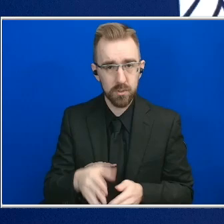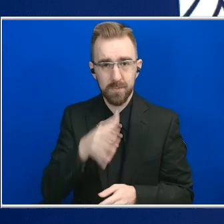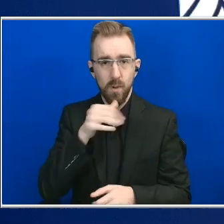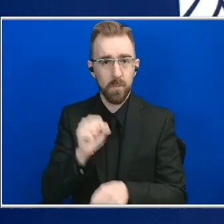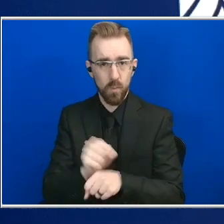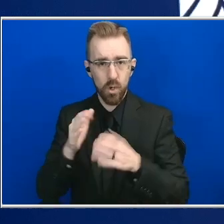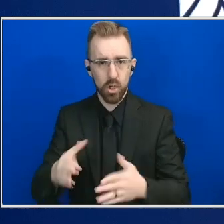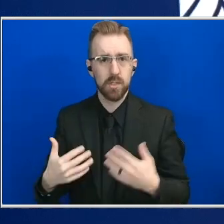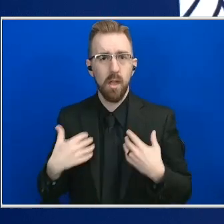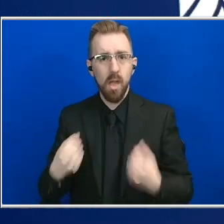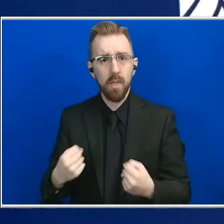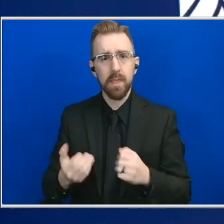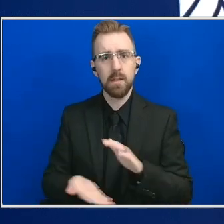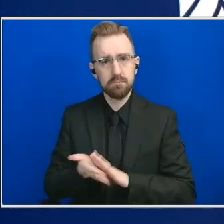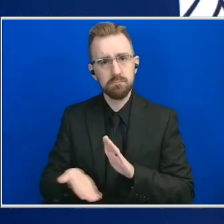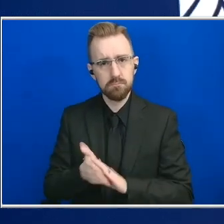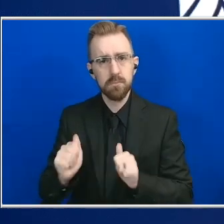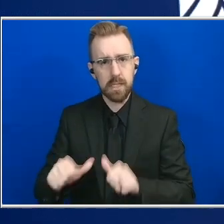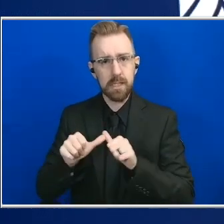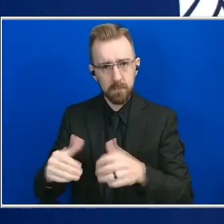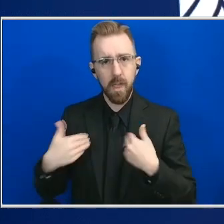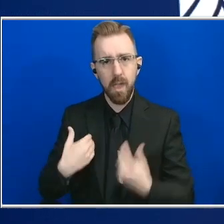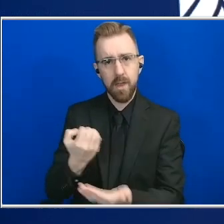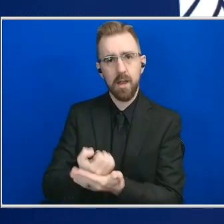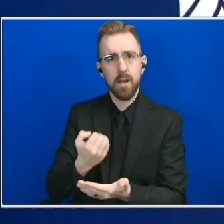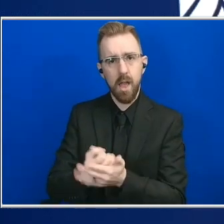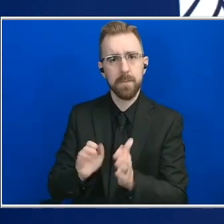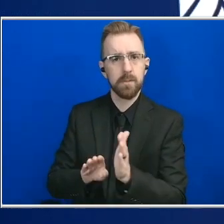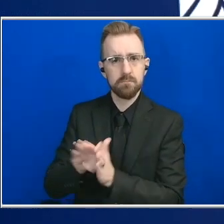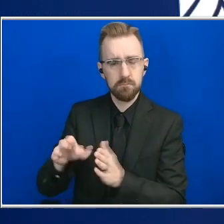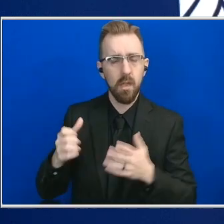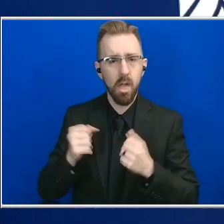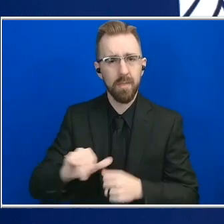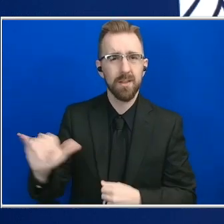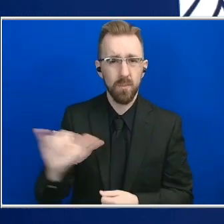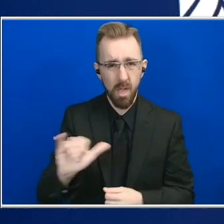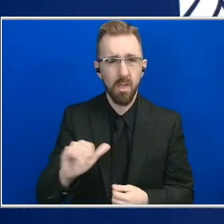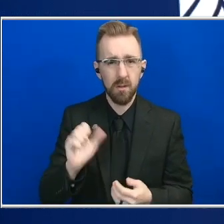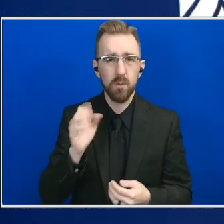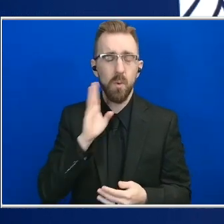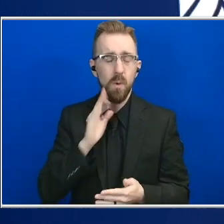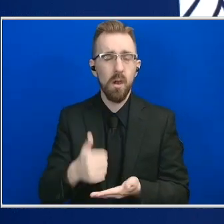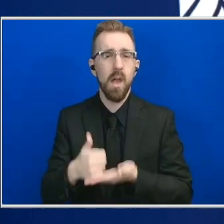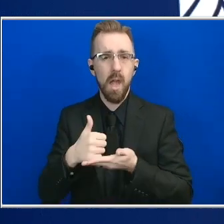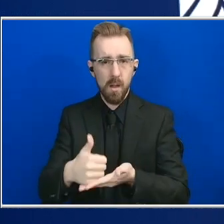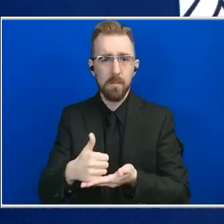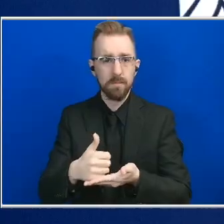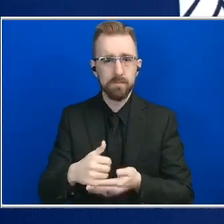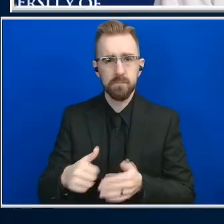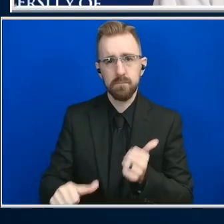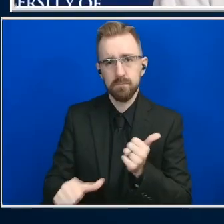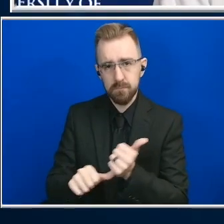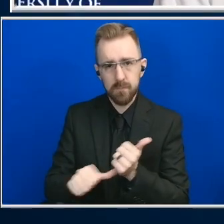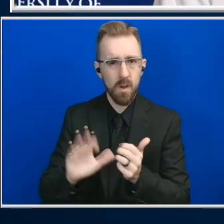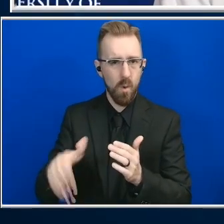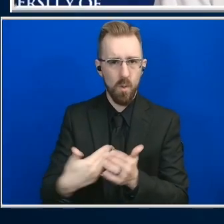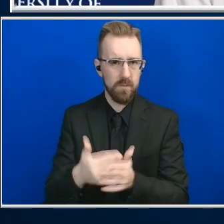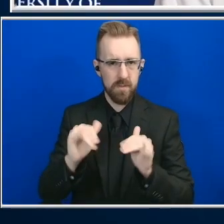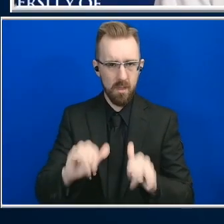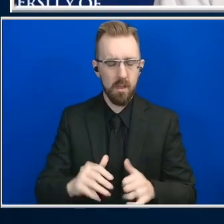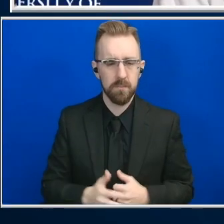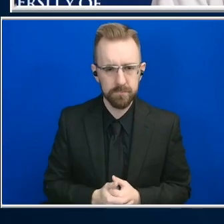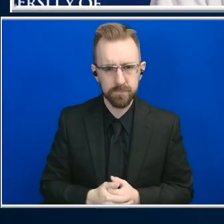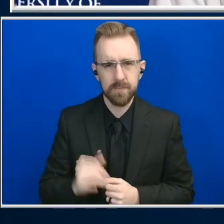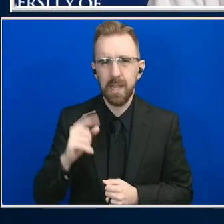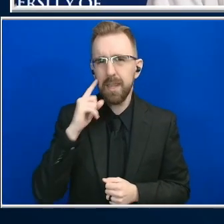they can continue to have economic health as well. And so I think it will help and aid in all of that. Now, I think there's a little bit of